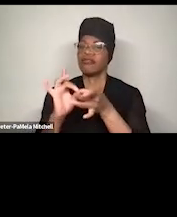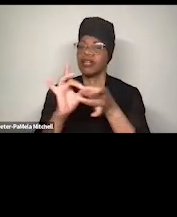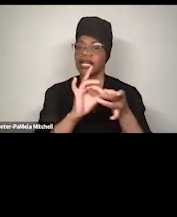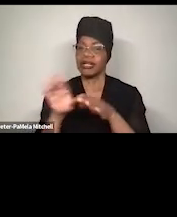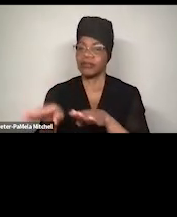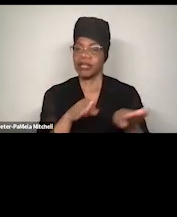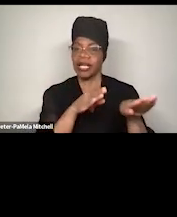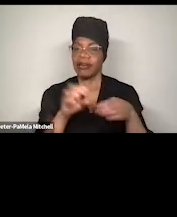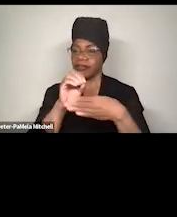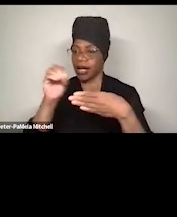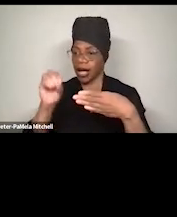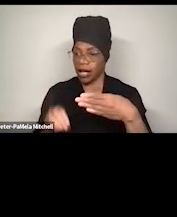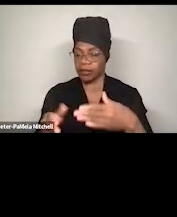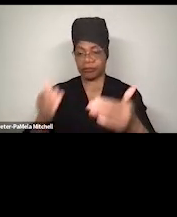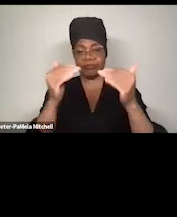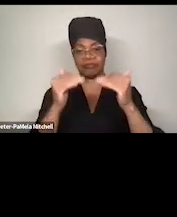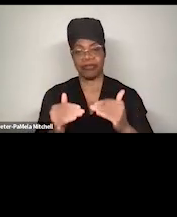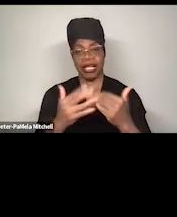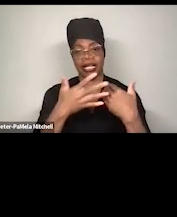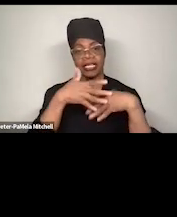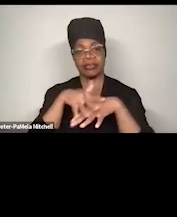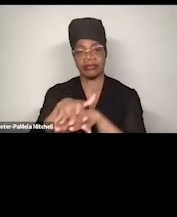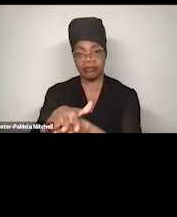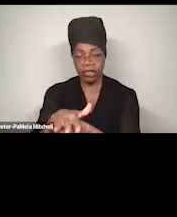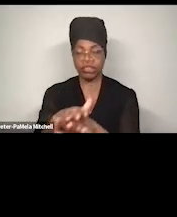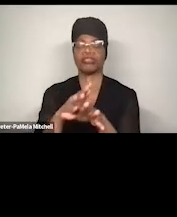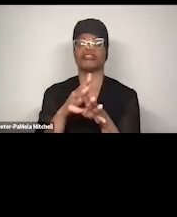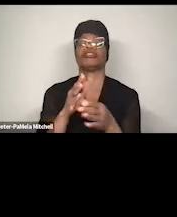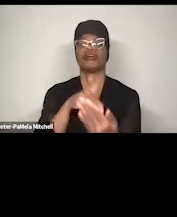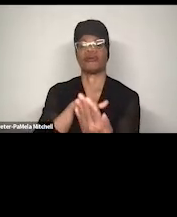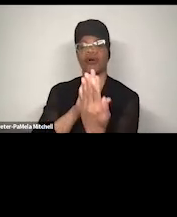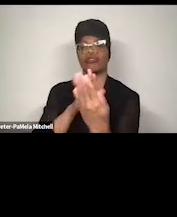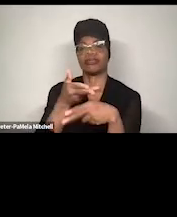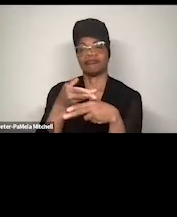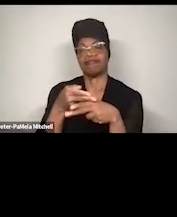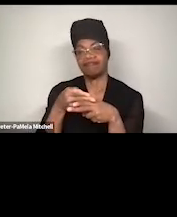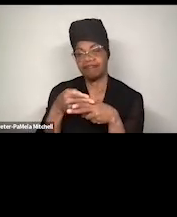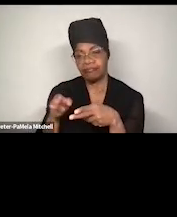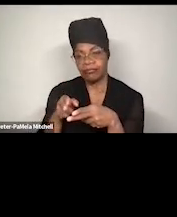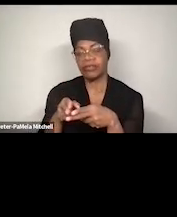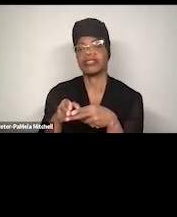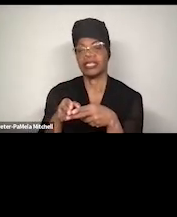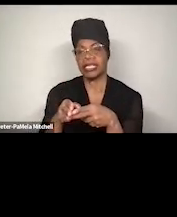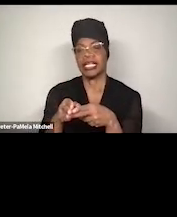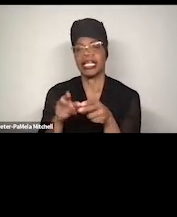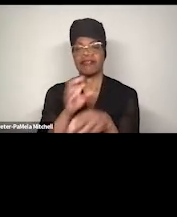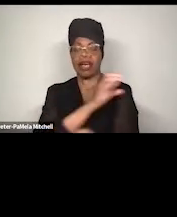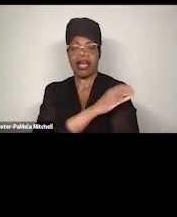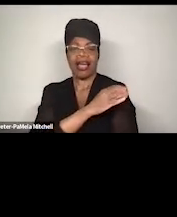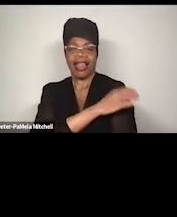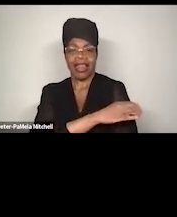Then I'll talk a little bit about intervention approaches and share kind of a brief clinical anecdote about a client that I work